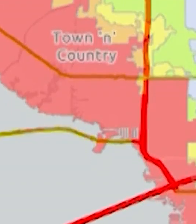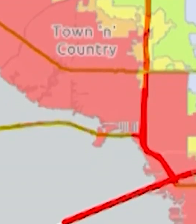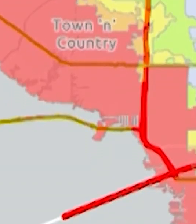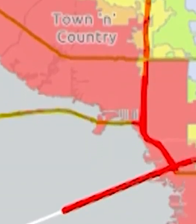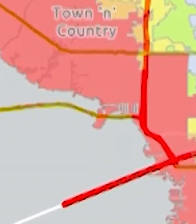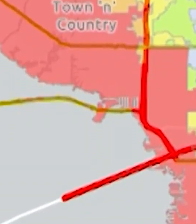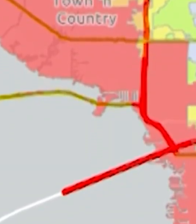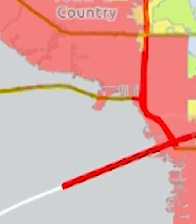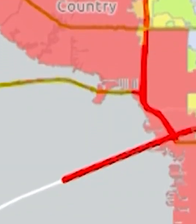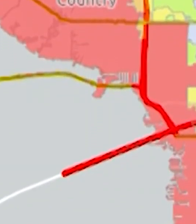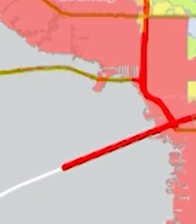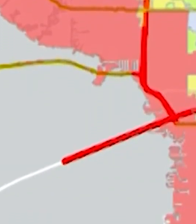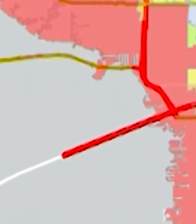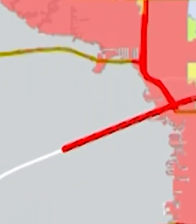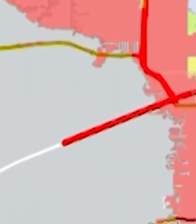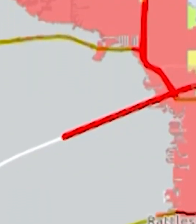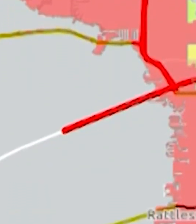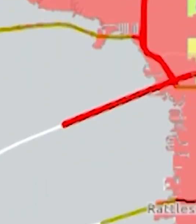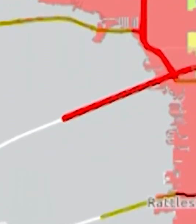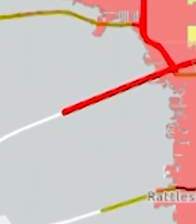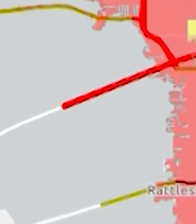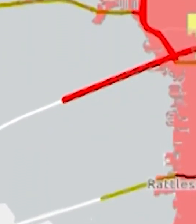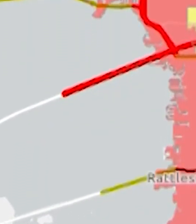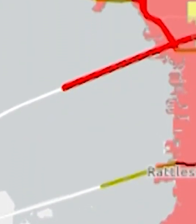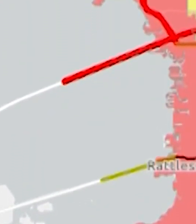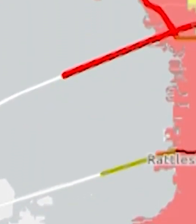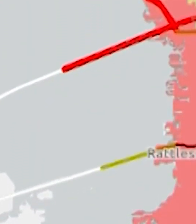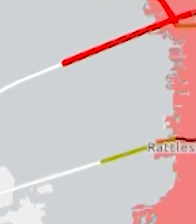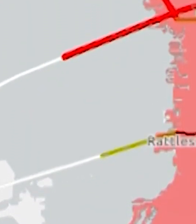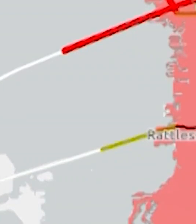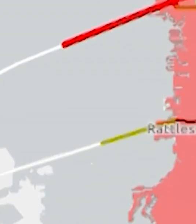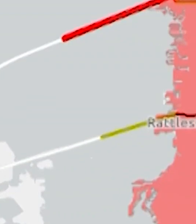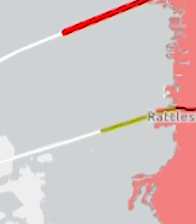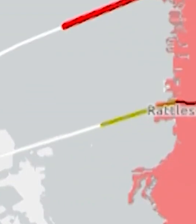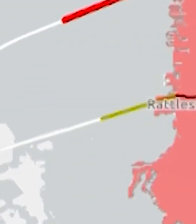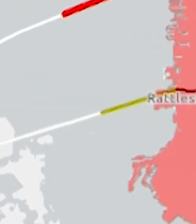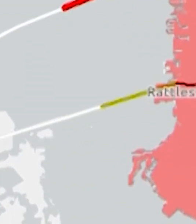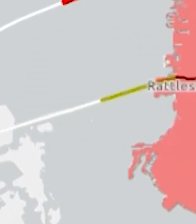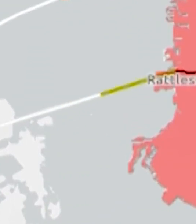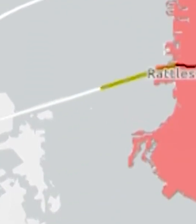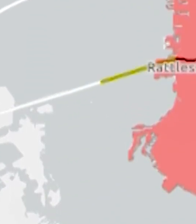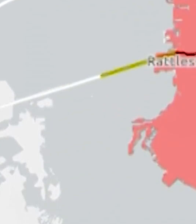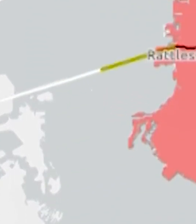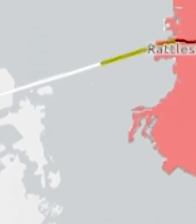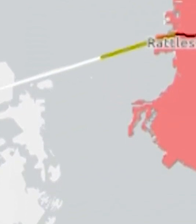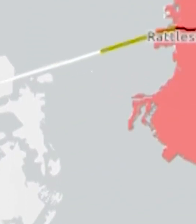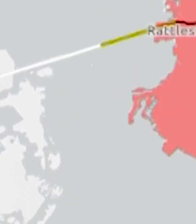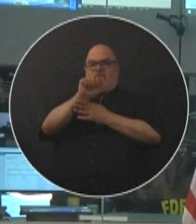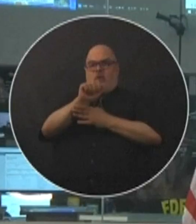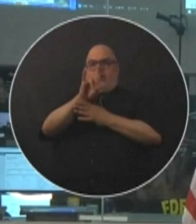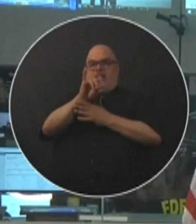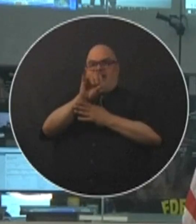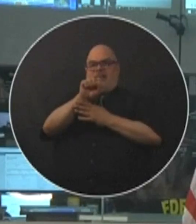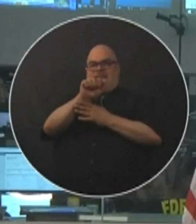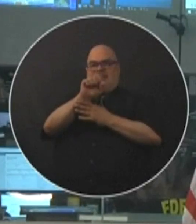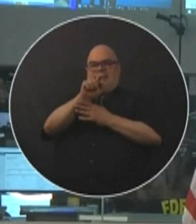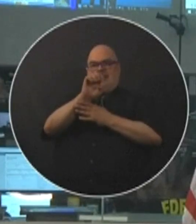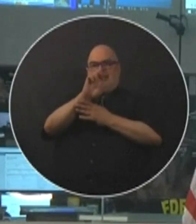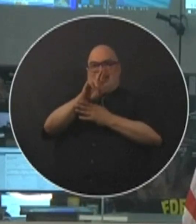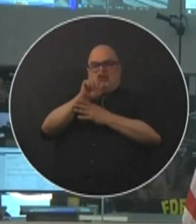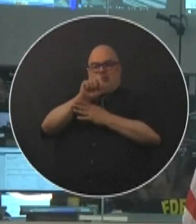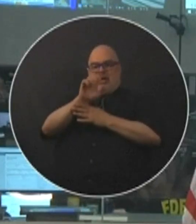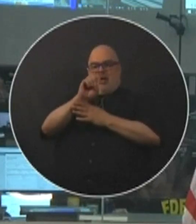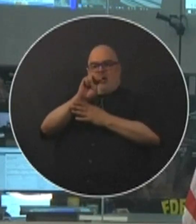home. The most at risk are low-lying areas, in red, called Zone A. They'll be evacuated first, then orange, yellow, and so on. If your home address